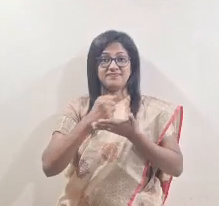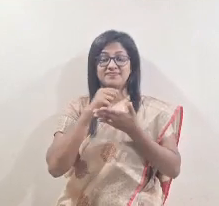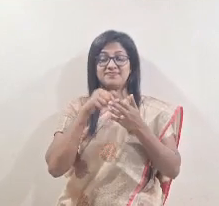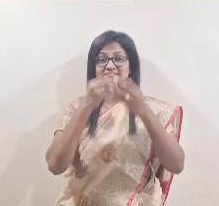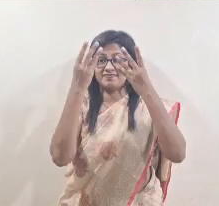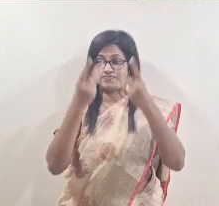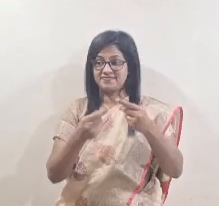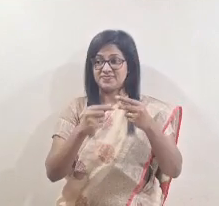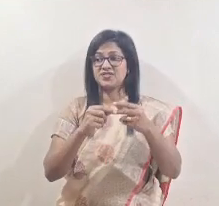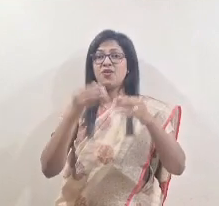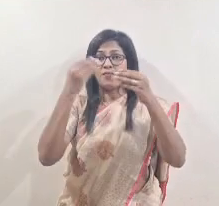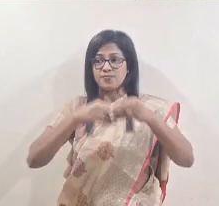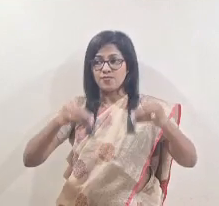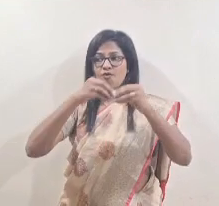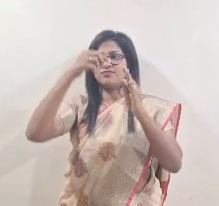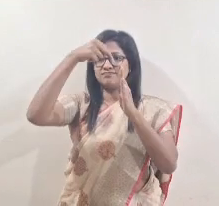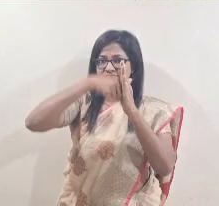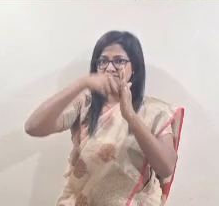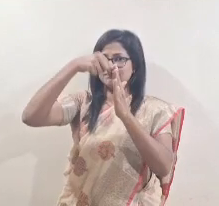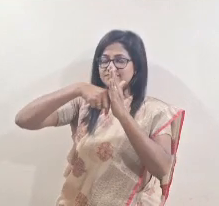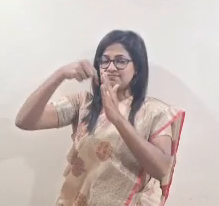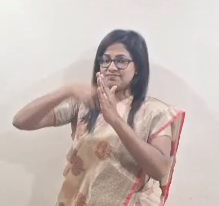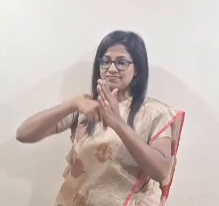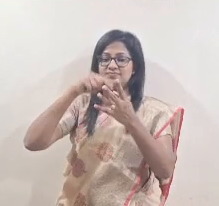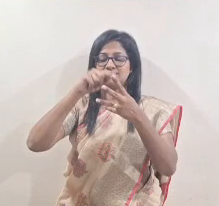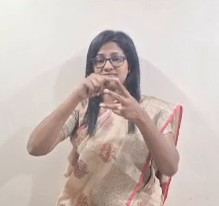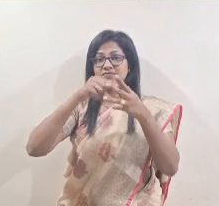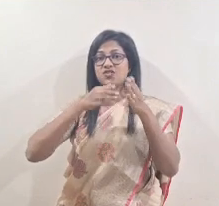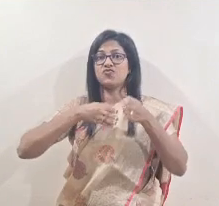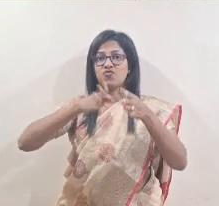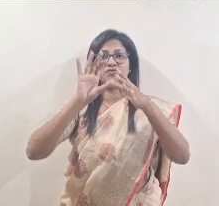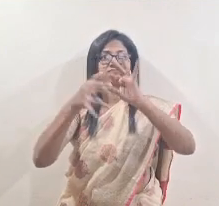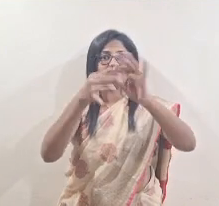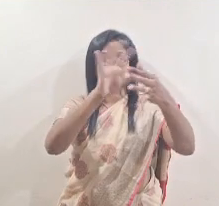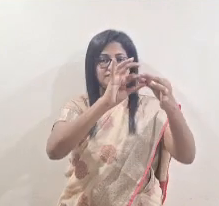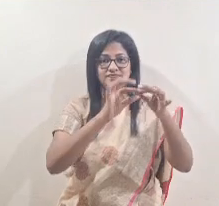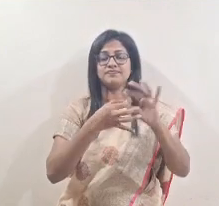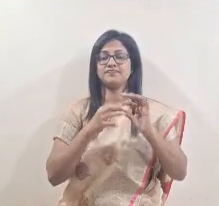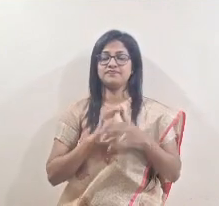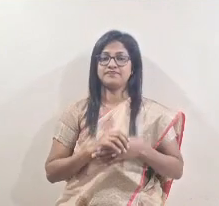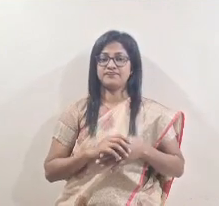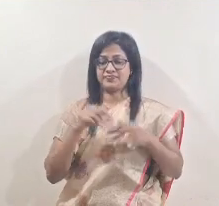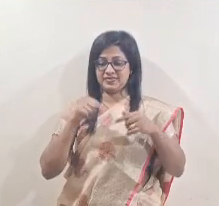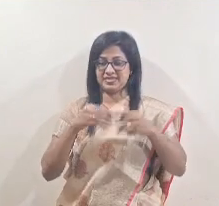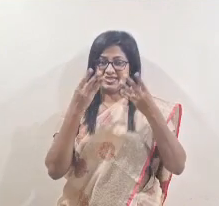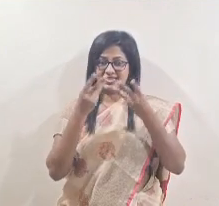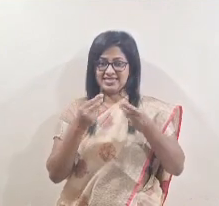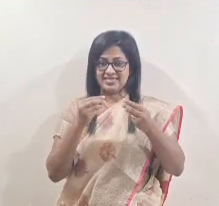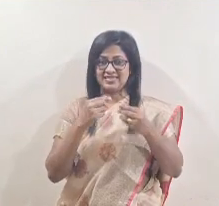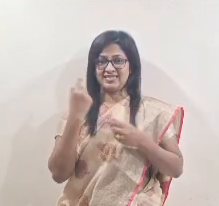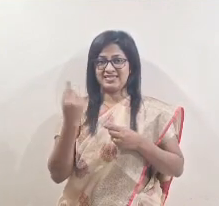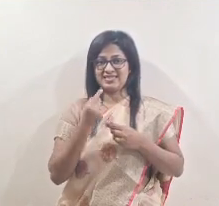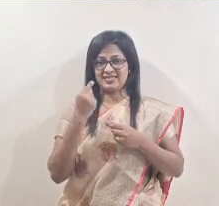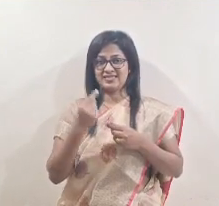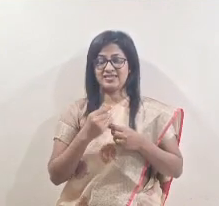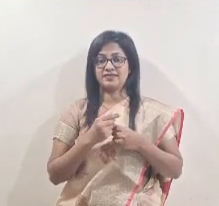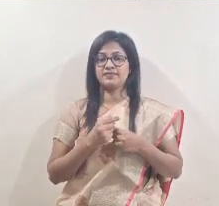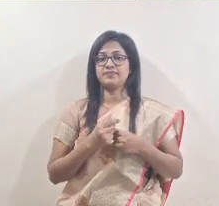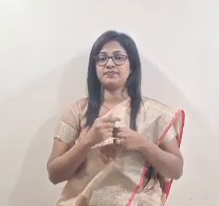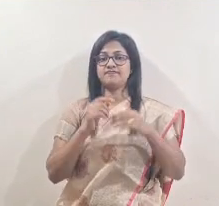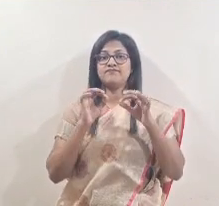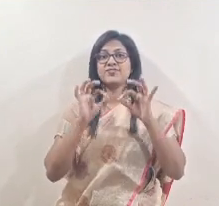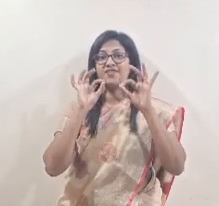need more detailed data of that all the road network, since we are estimating it as in a very